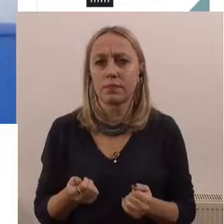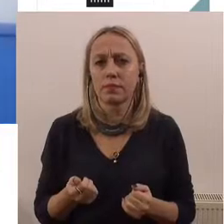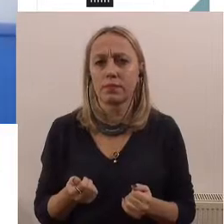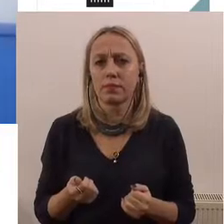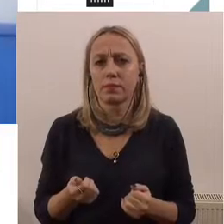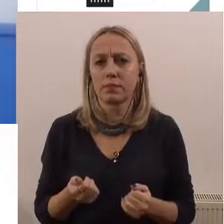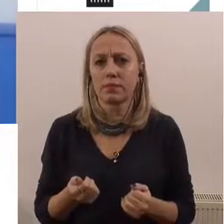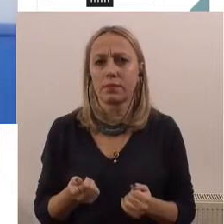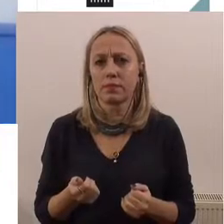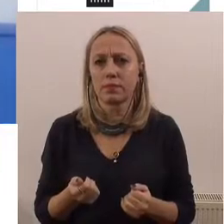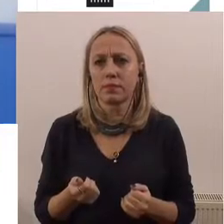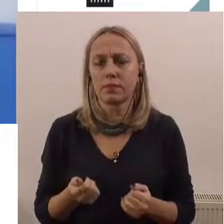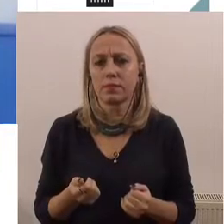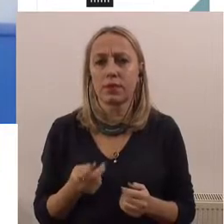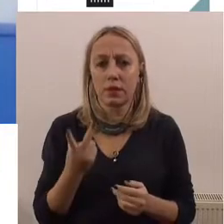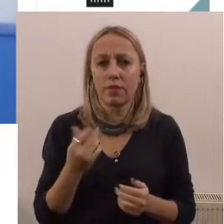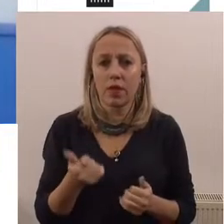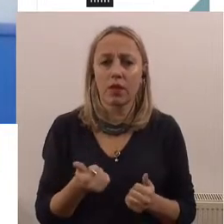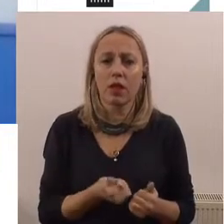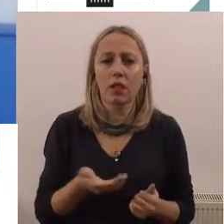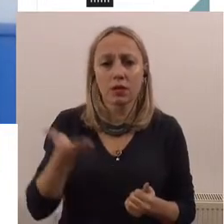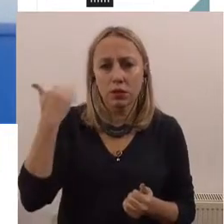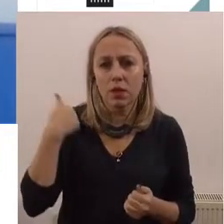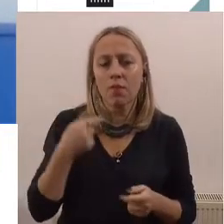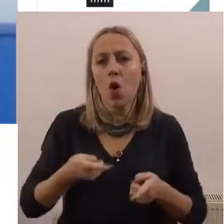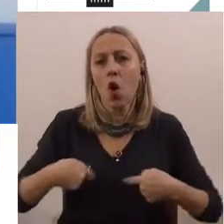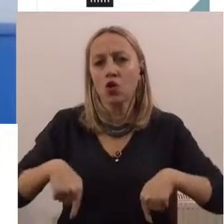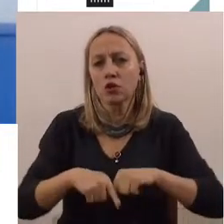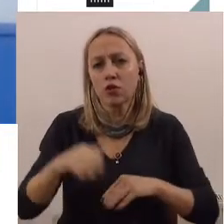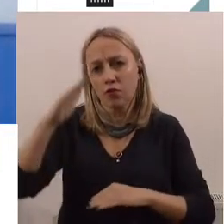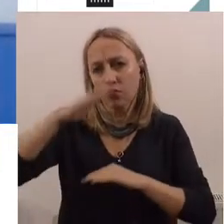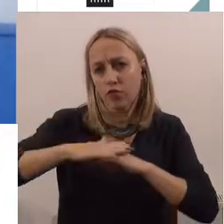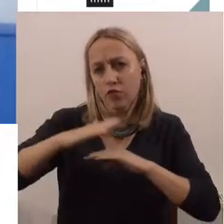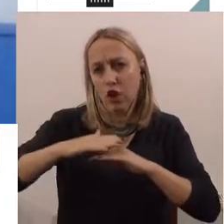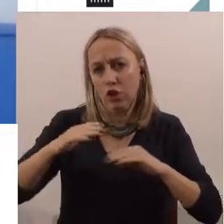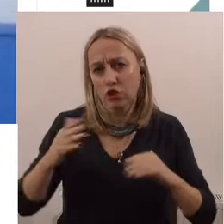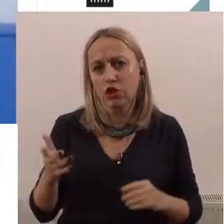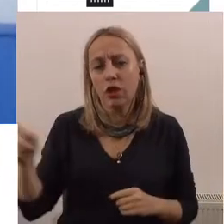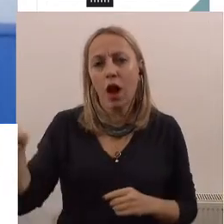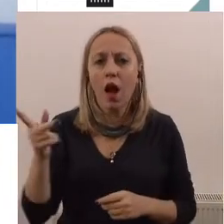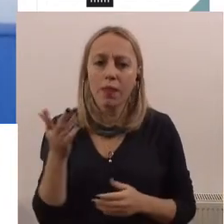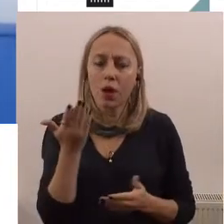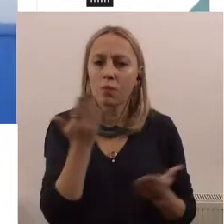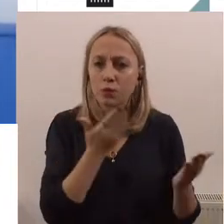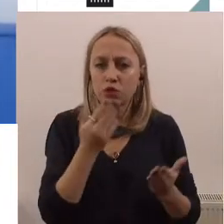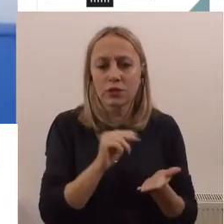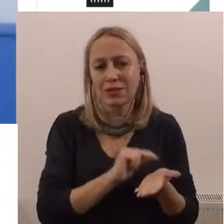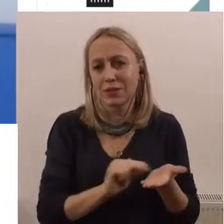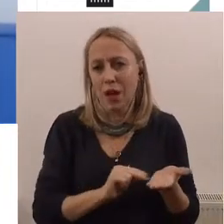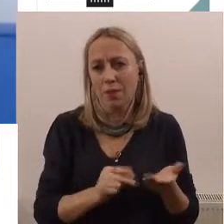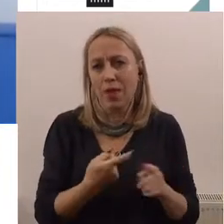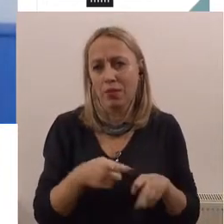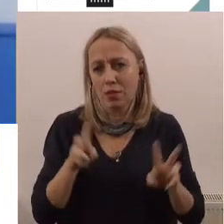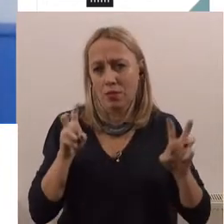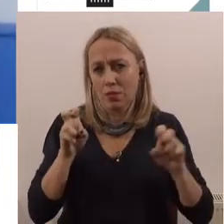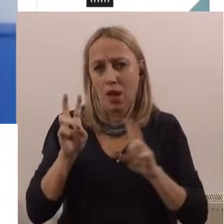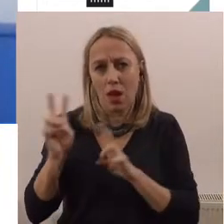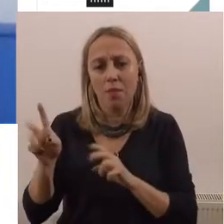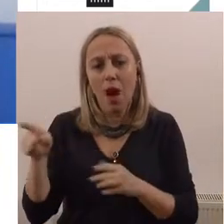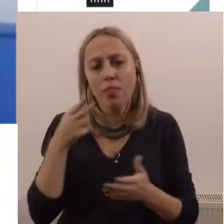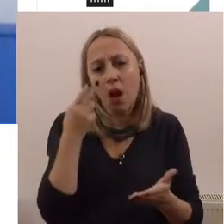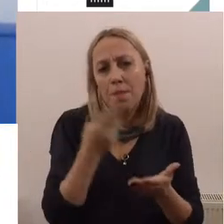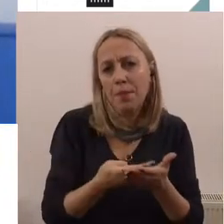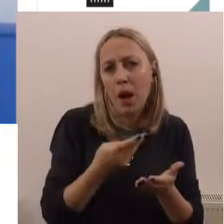we had an evening 2 weeks ago. And then she did a reading about this subject, and she